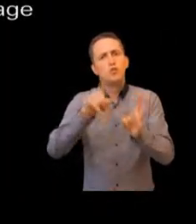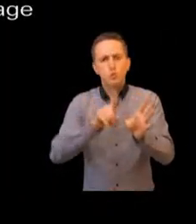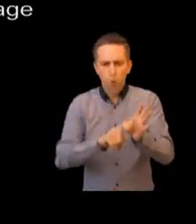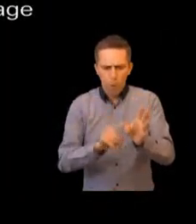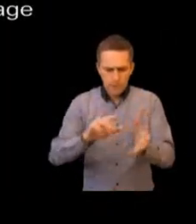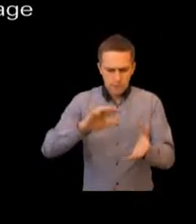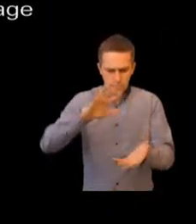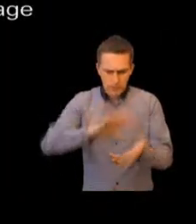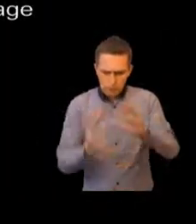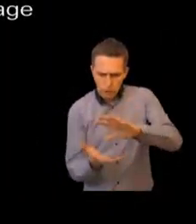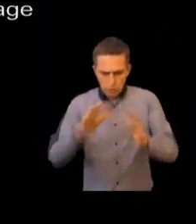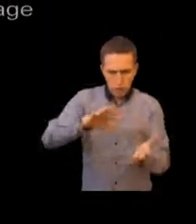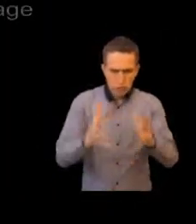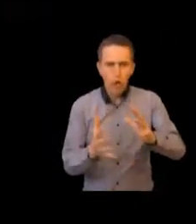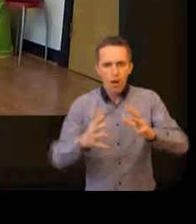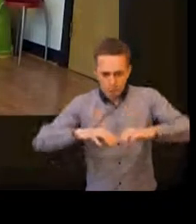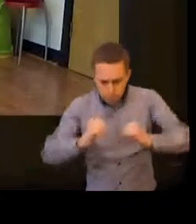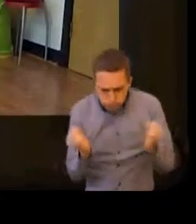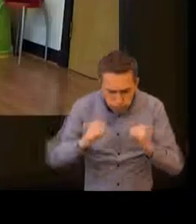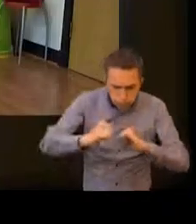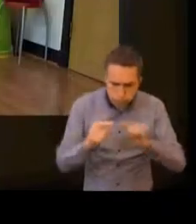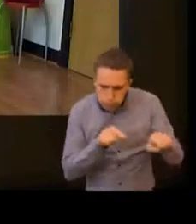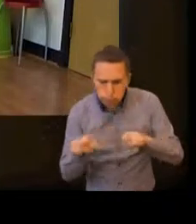her hand when it comes into her field of vision.